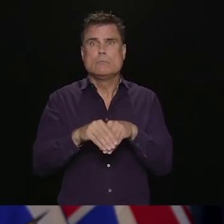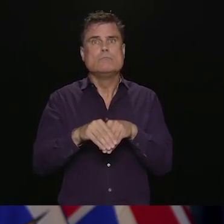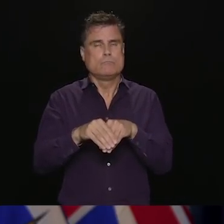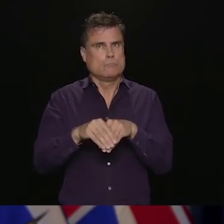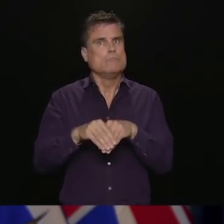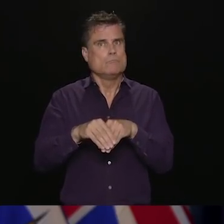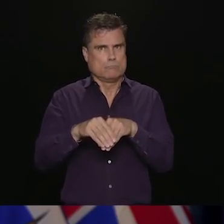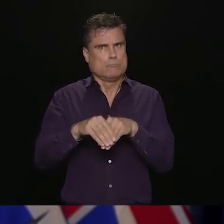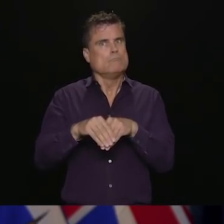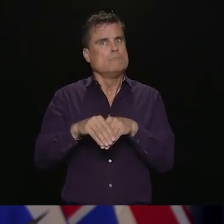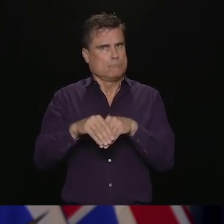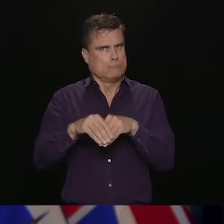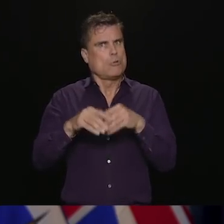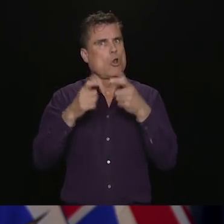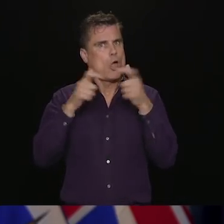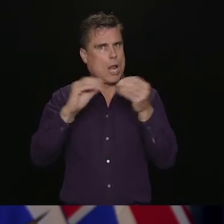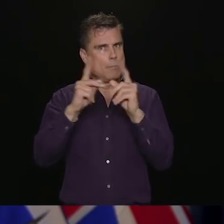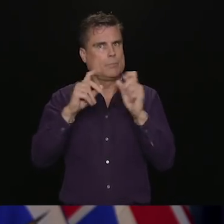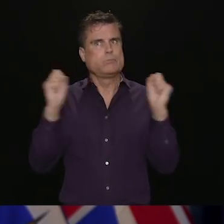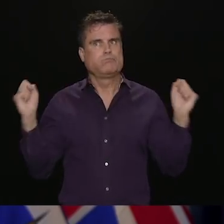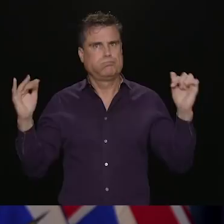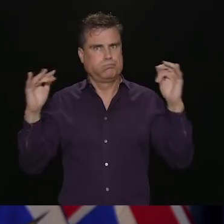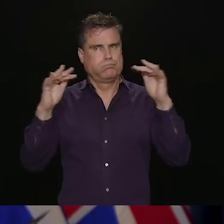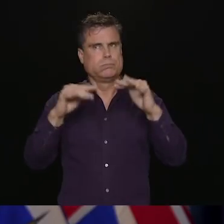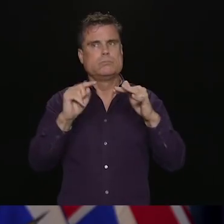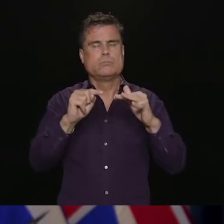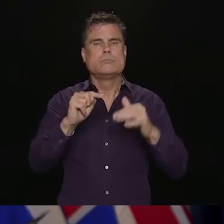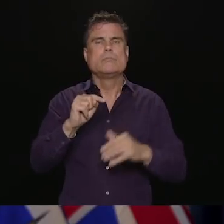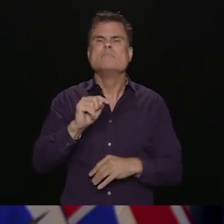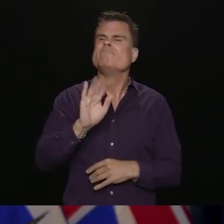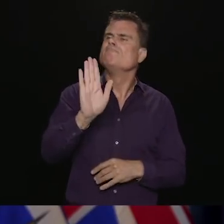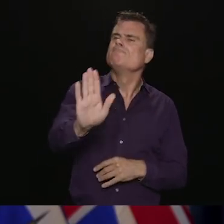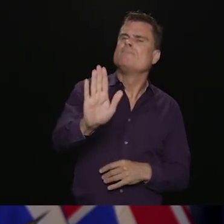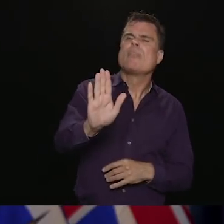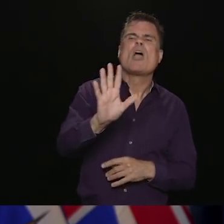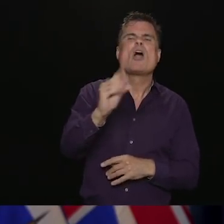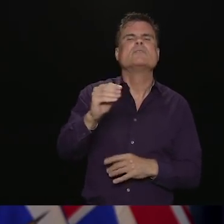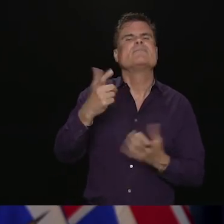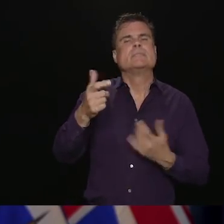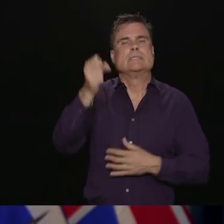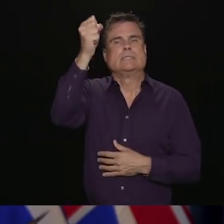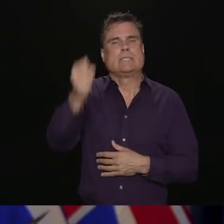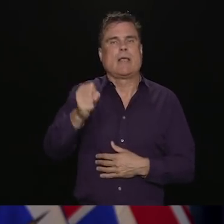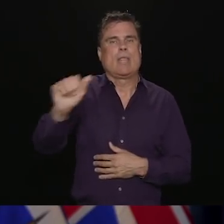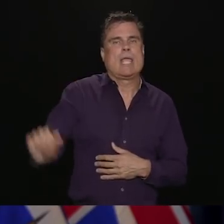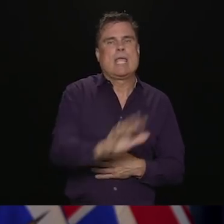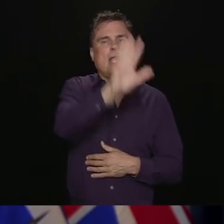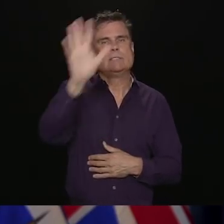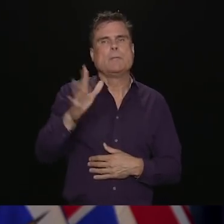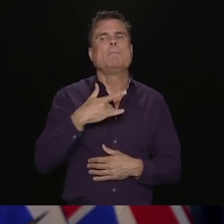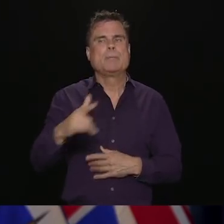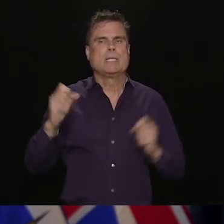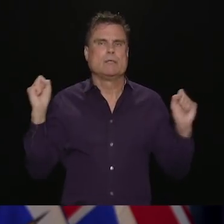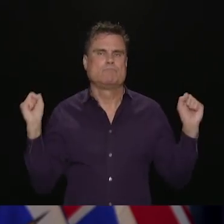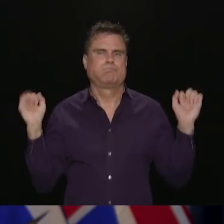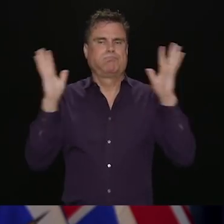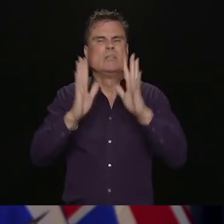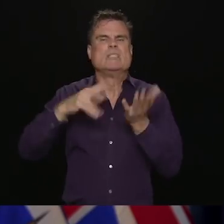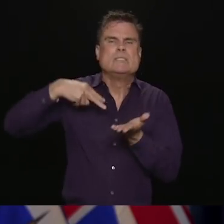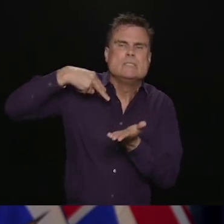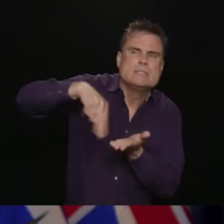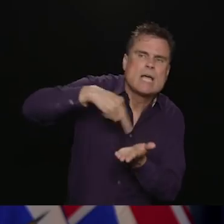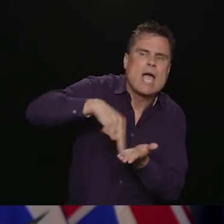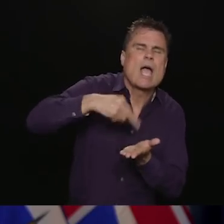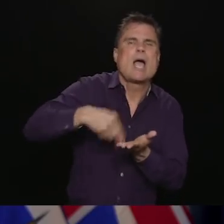together. Wondering if you can share any information on that, and that if weddings and events of up to 50 people, no more, as you